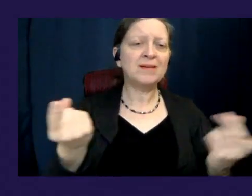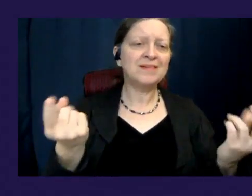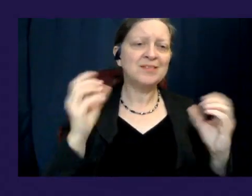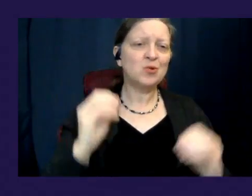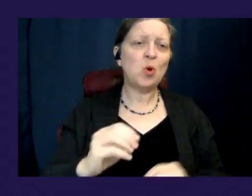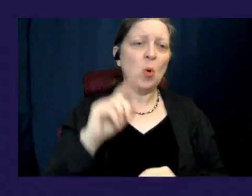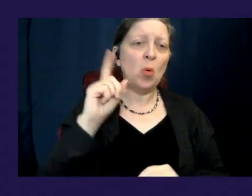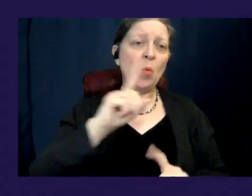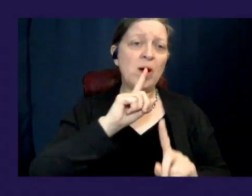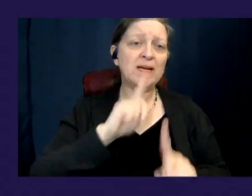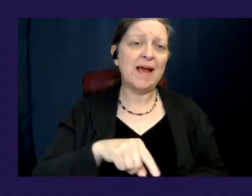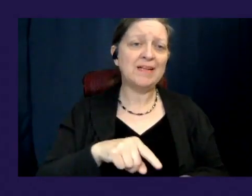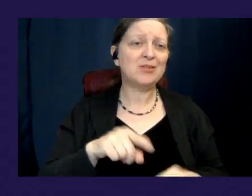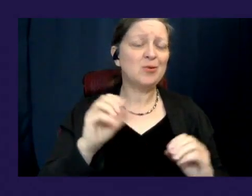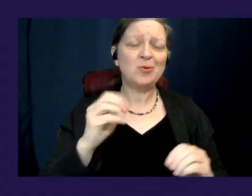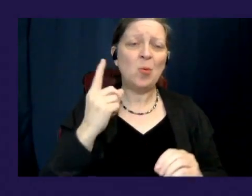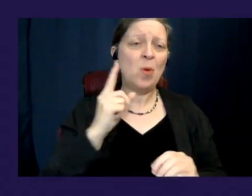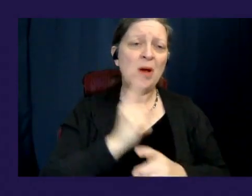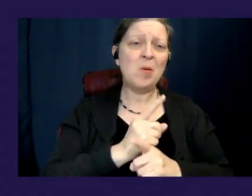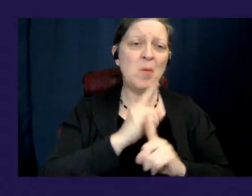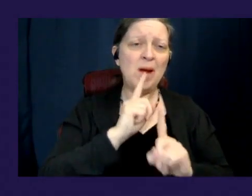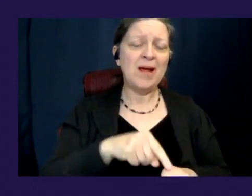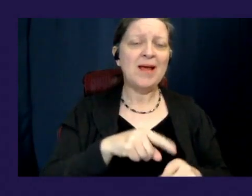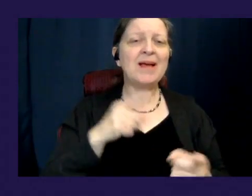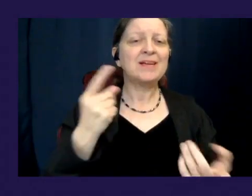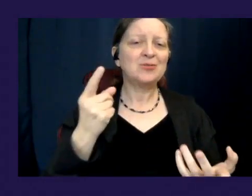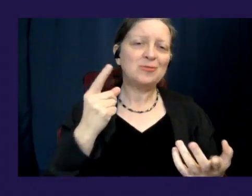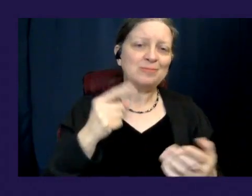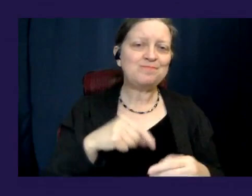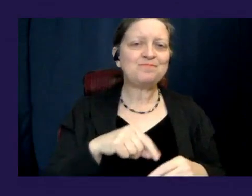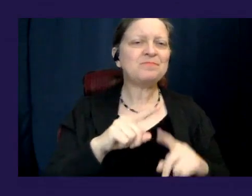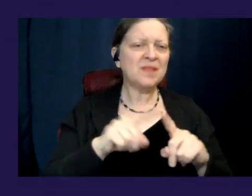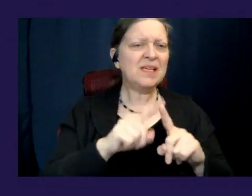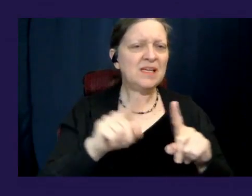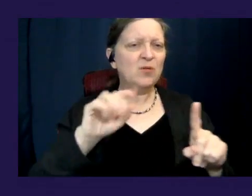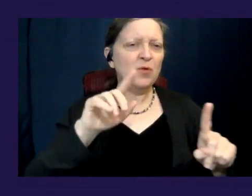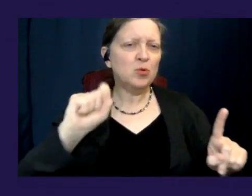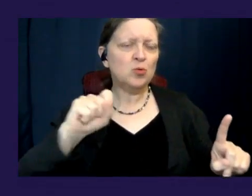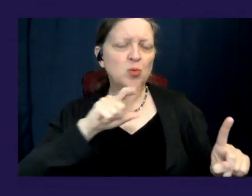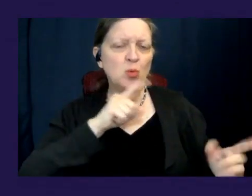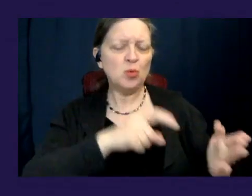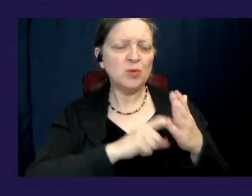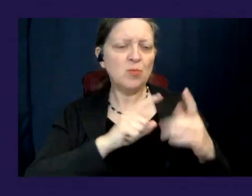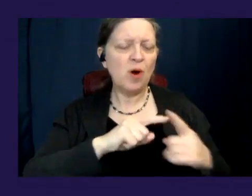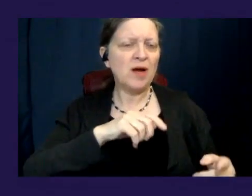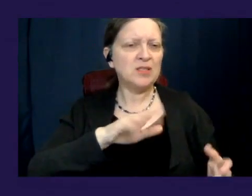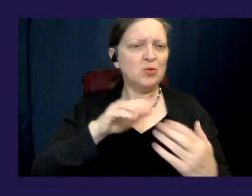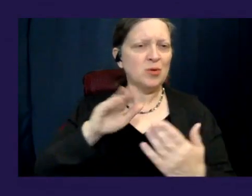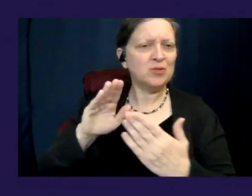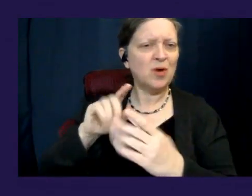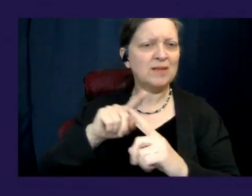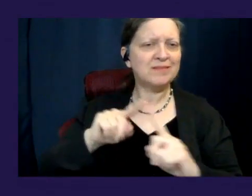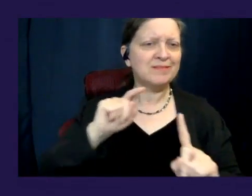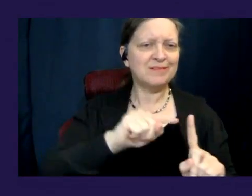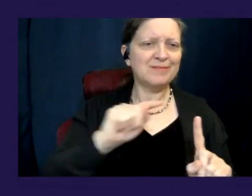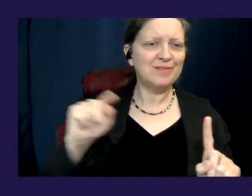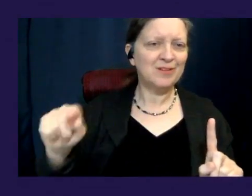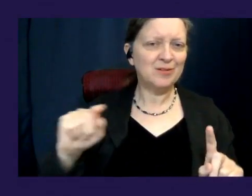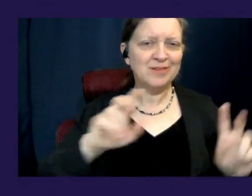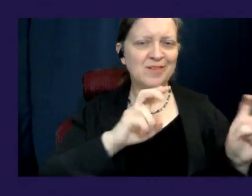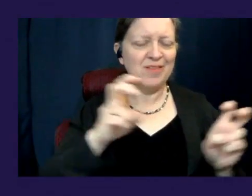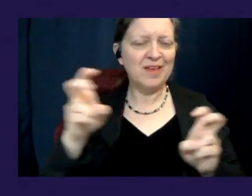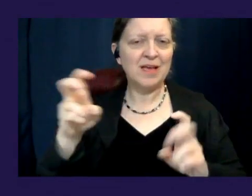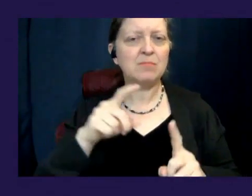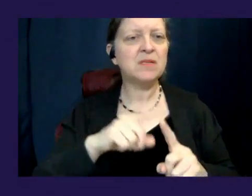the infodemic issues in general. But debunking misinformation alone ignores these real